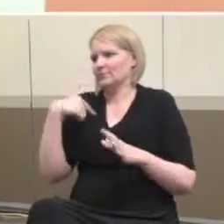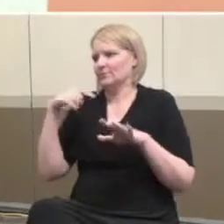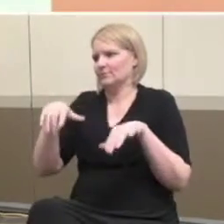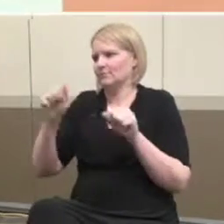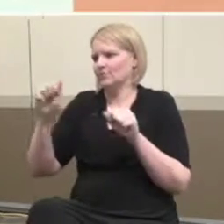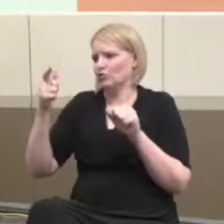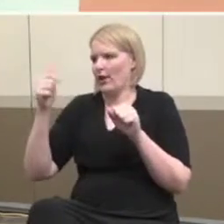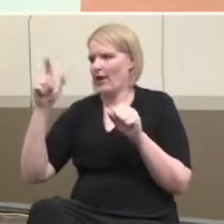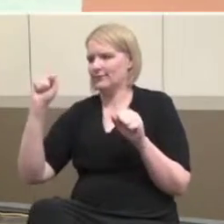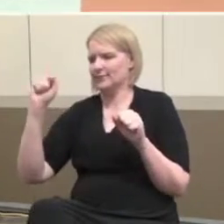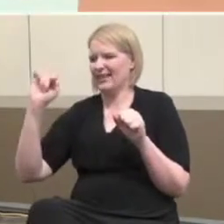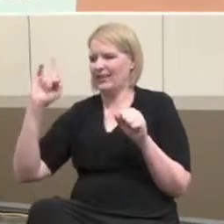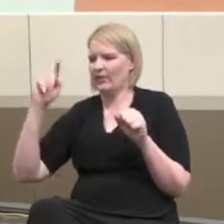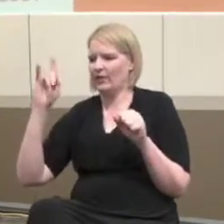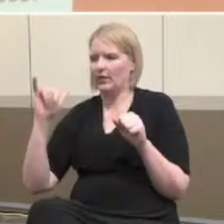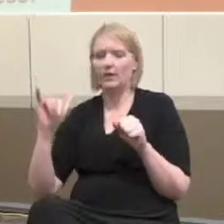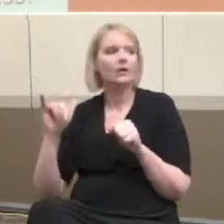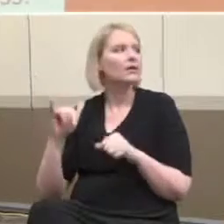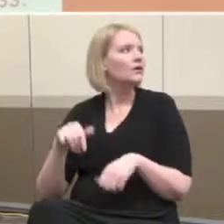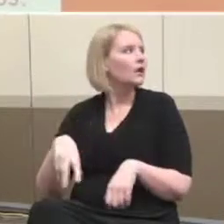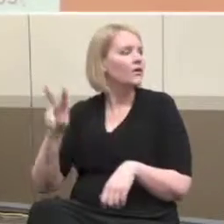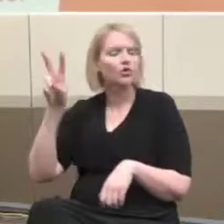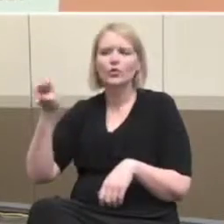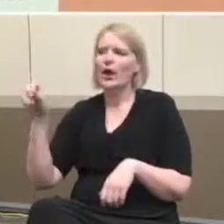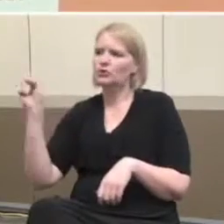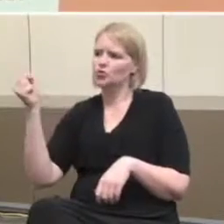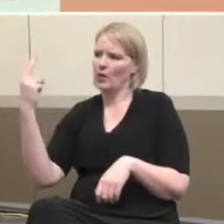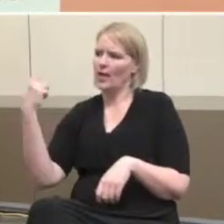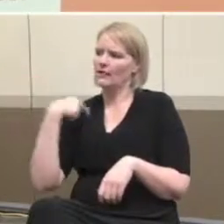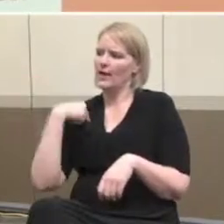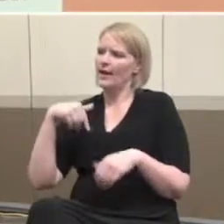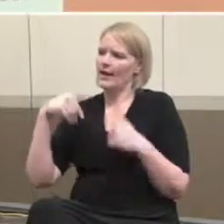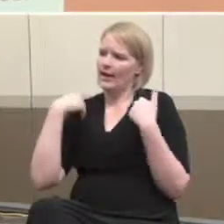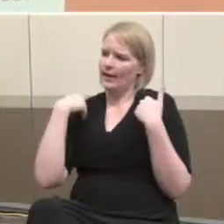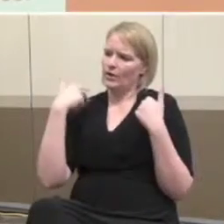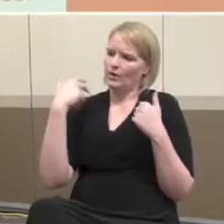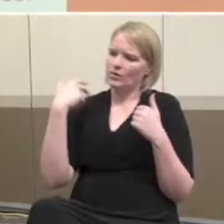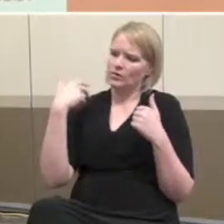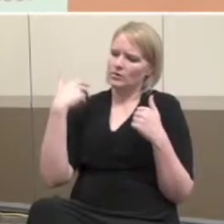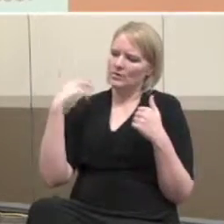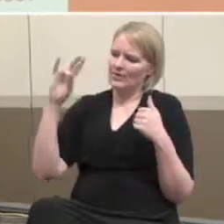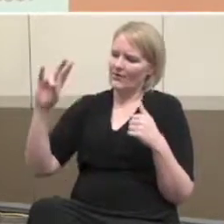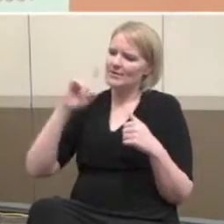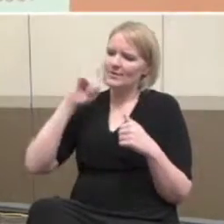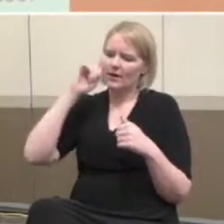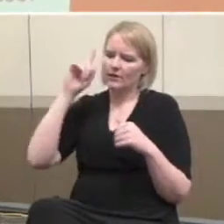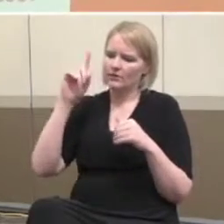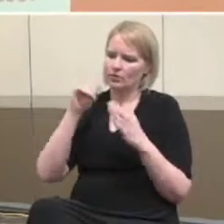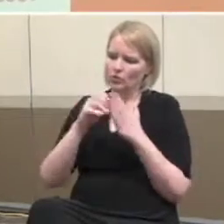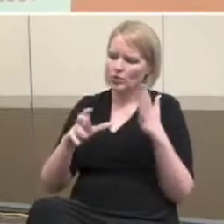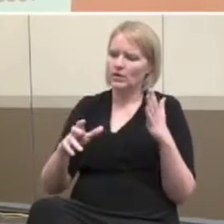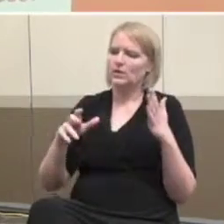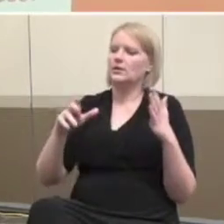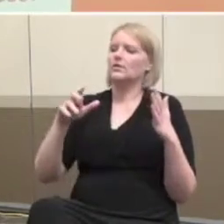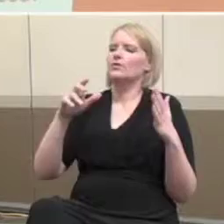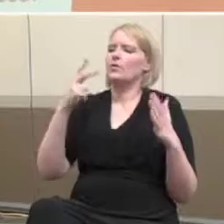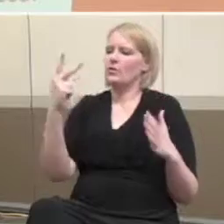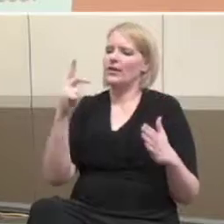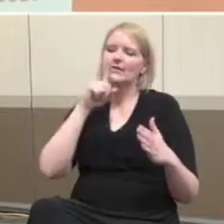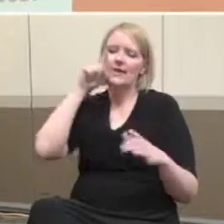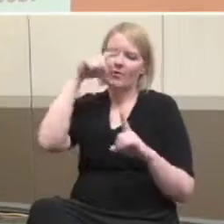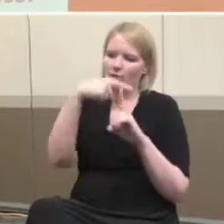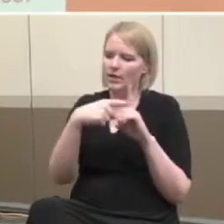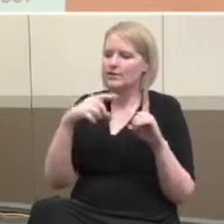in January of 12, I started using it with 7 students, 3 who were Deaf Plus, CP, wheelchair,